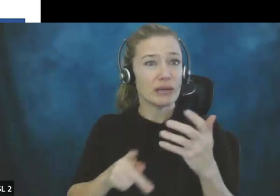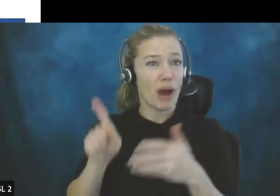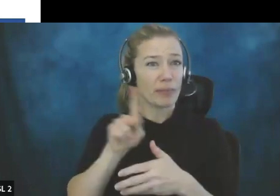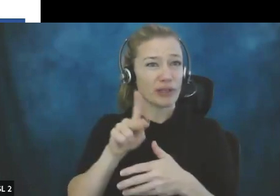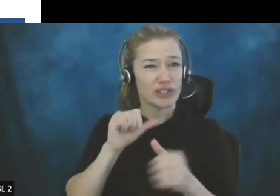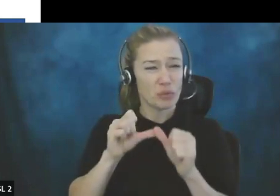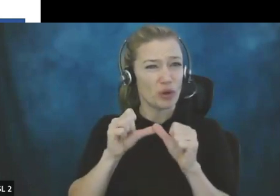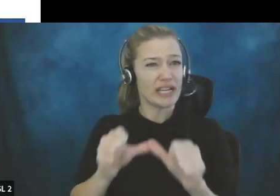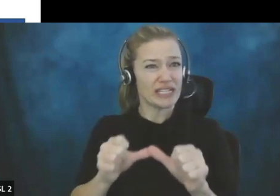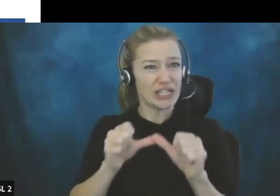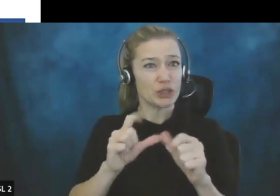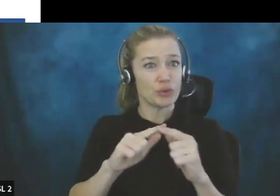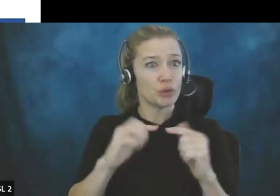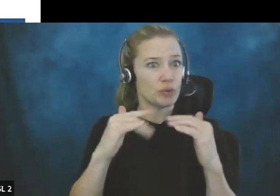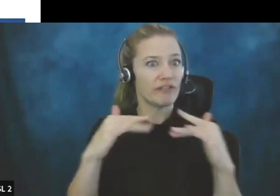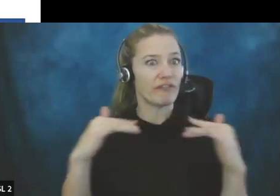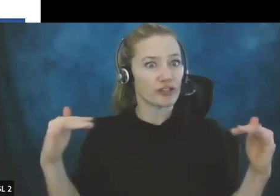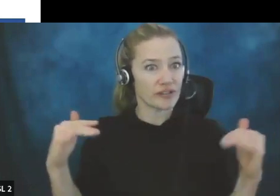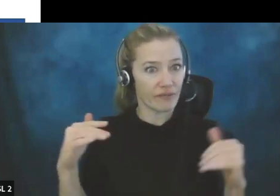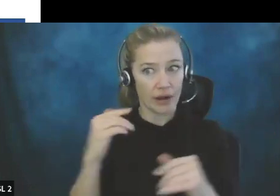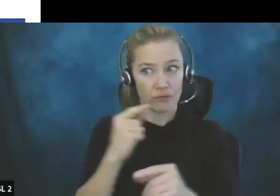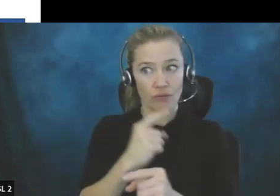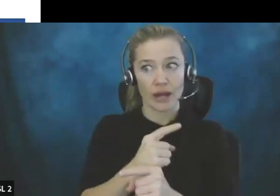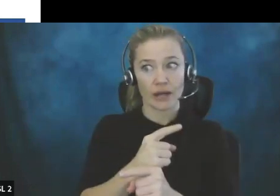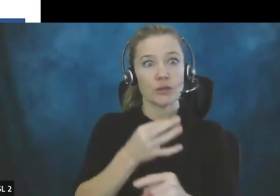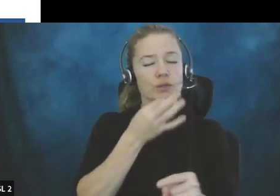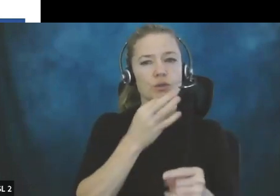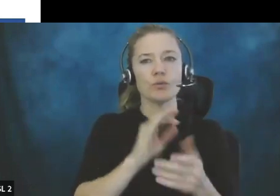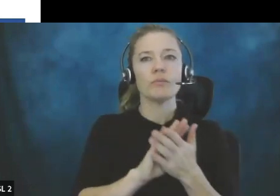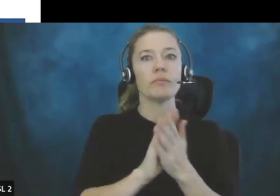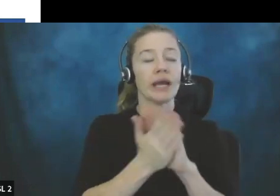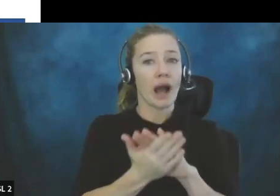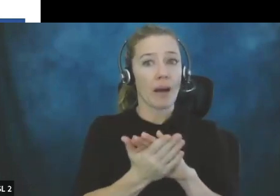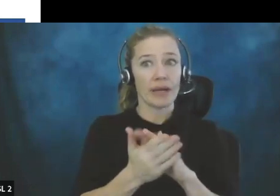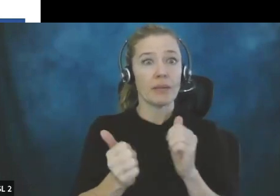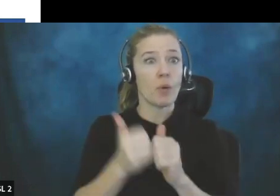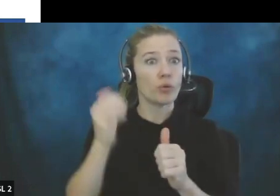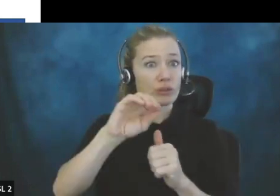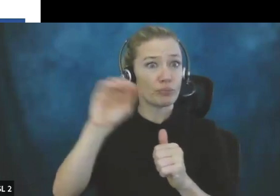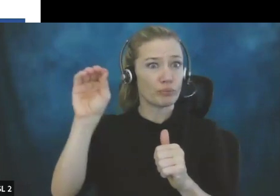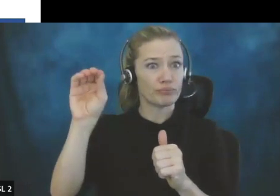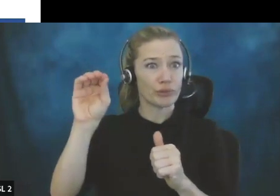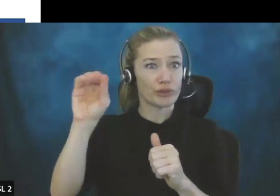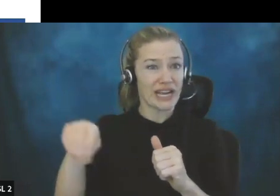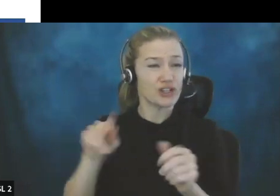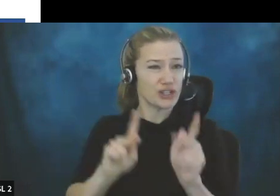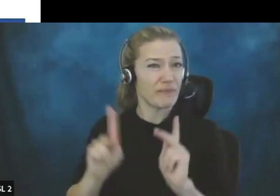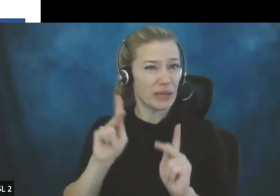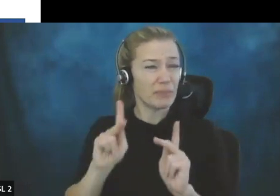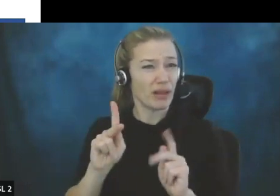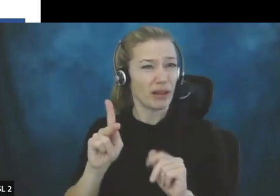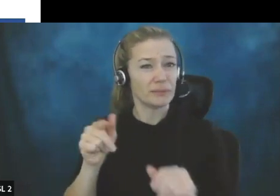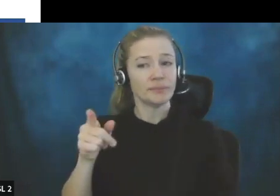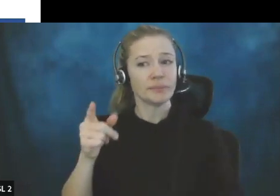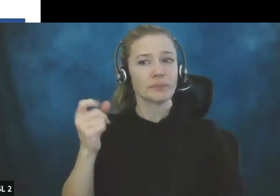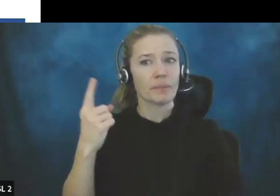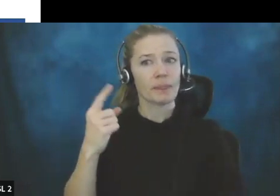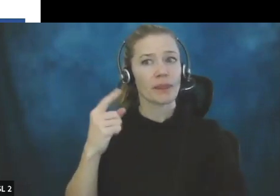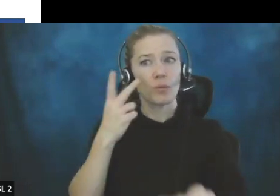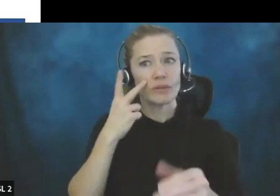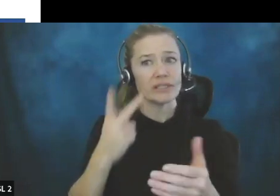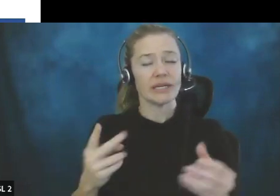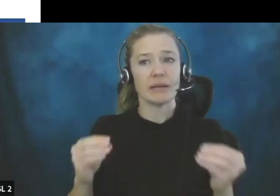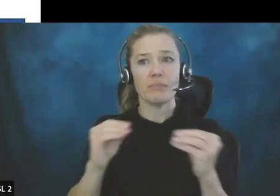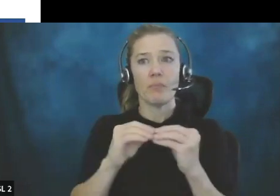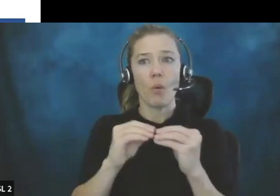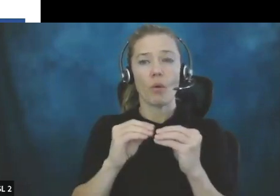while, the aging population will continue to diversify, right? Soon becoming a majority minority. We're